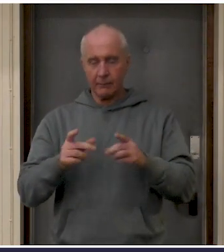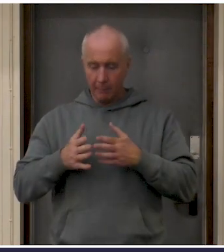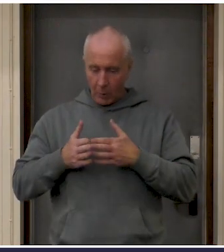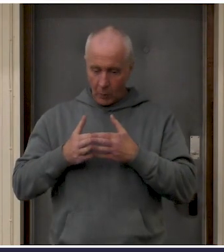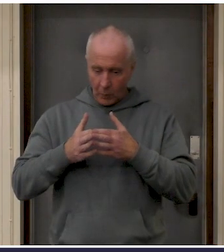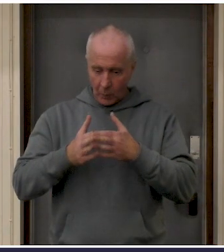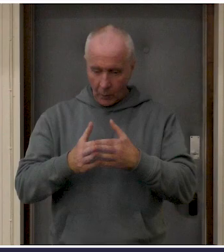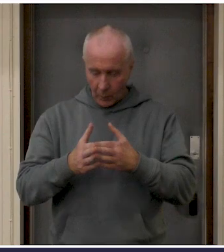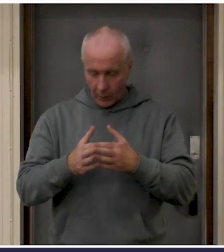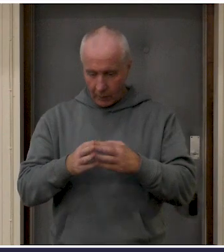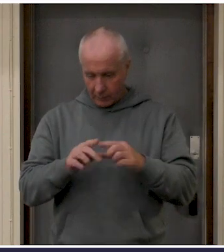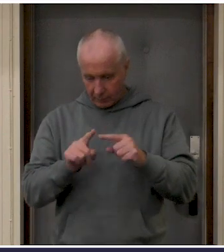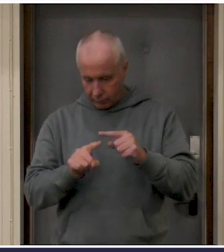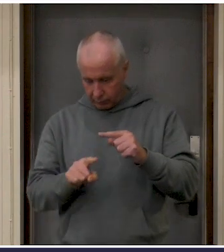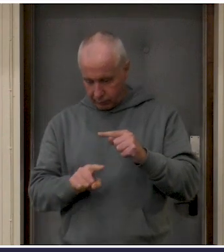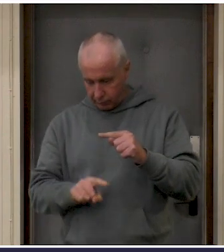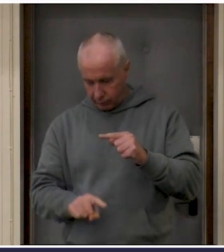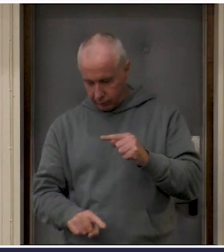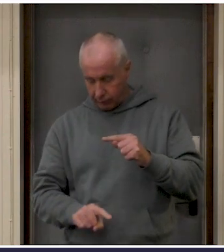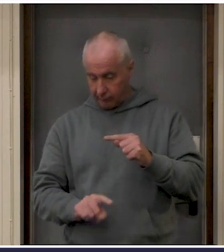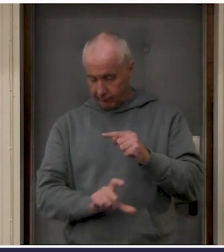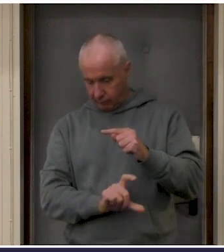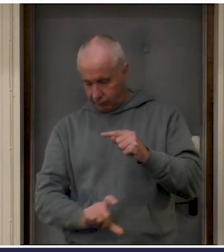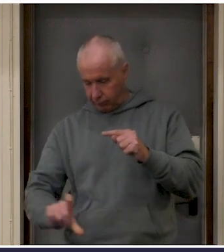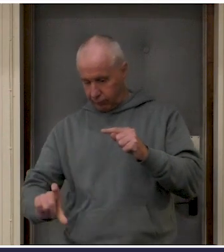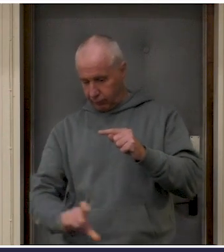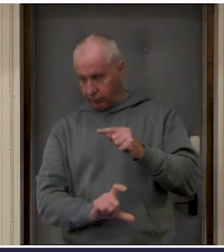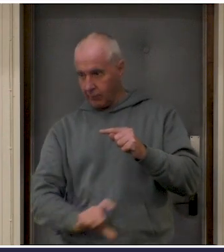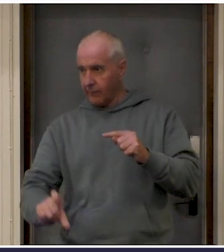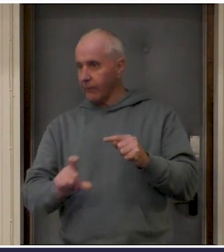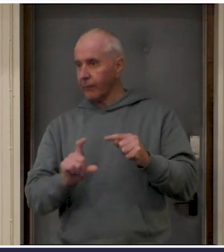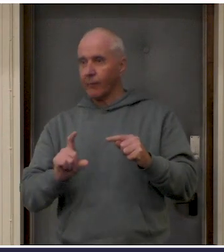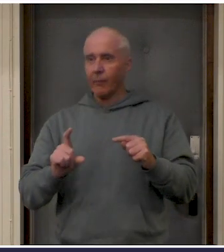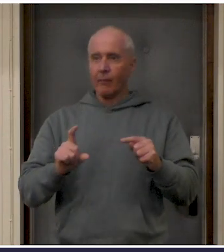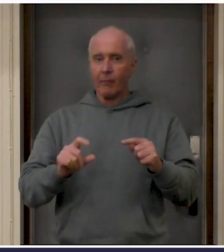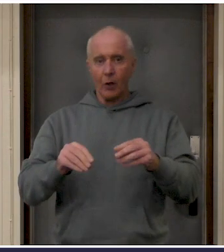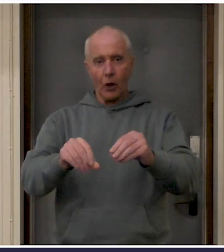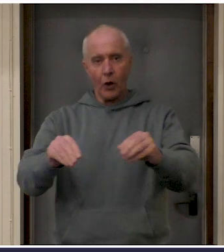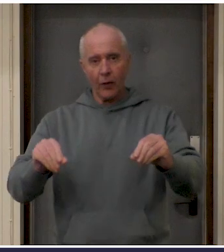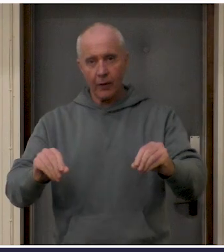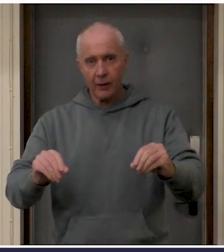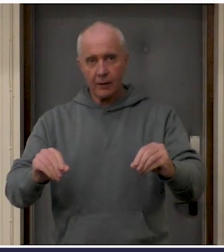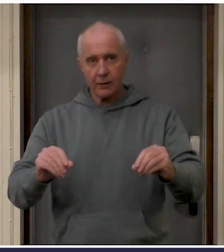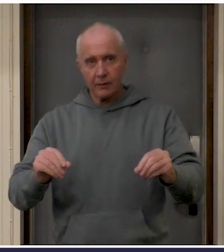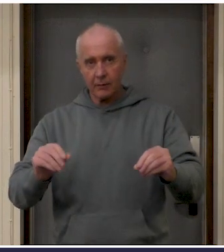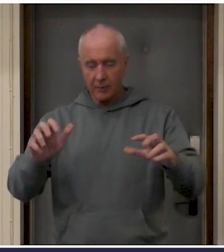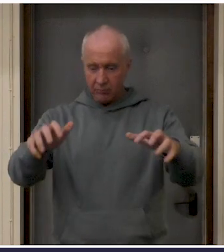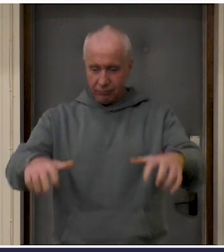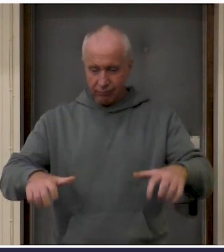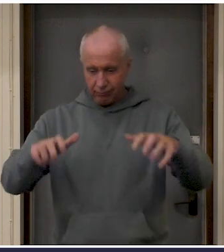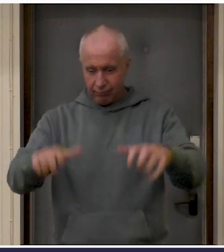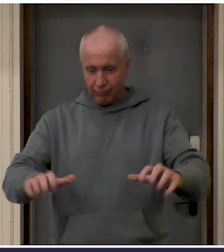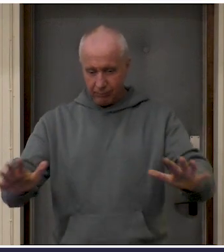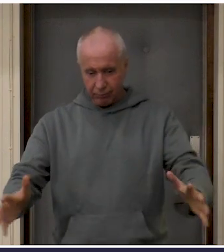and took it out, set it up. They piled loads of earth around it for shielding, so to shield